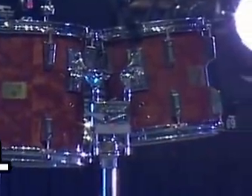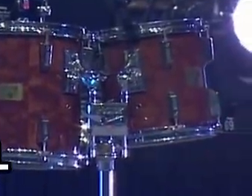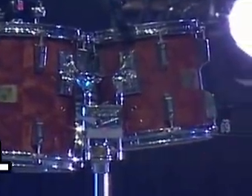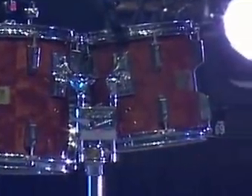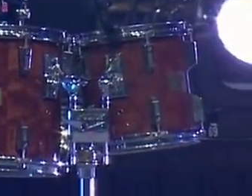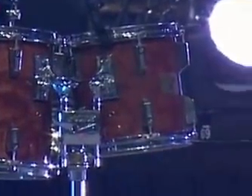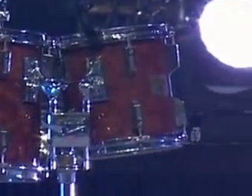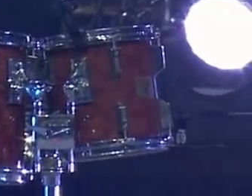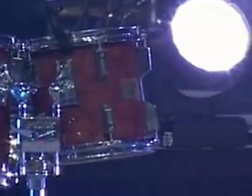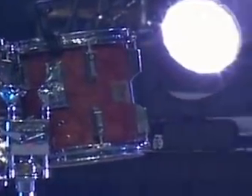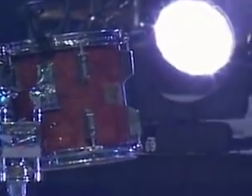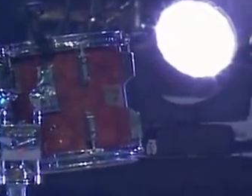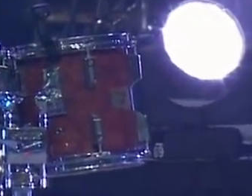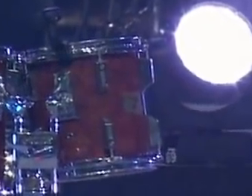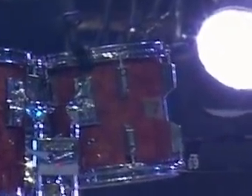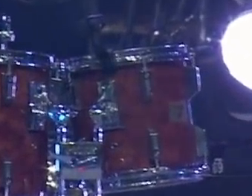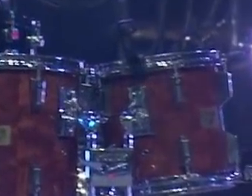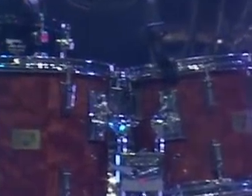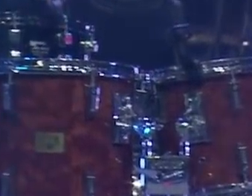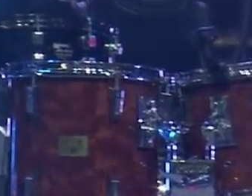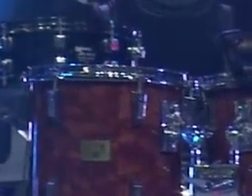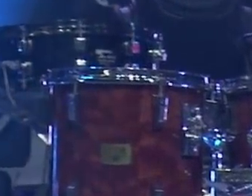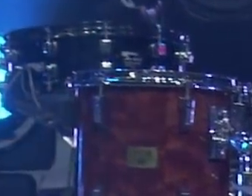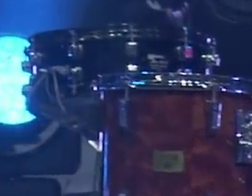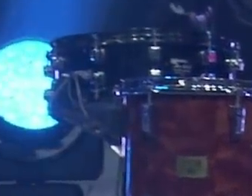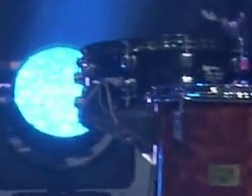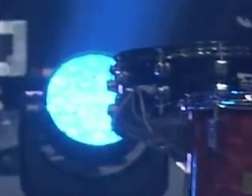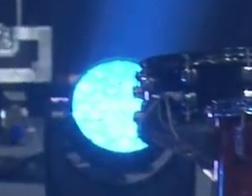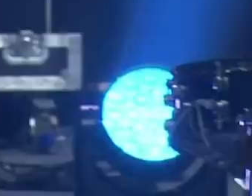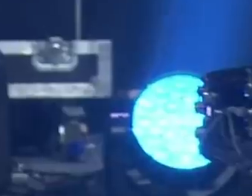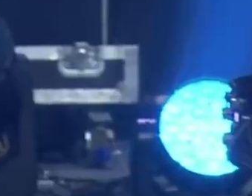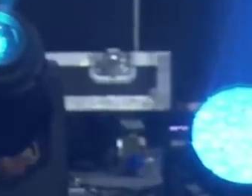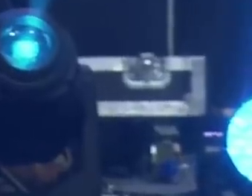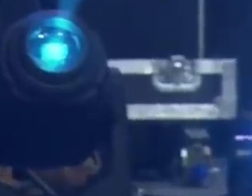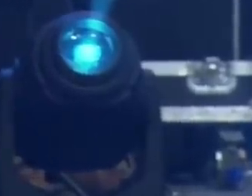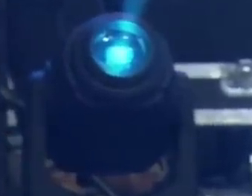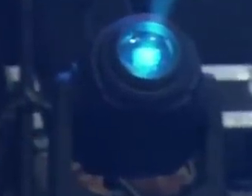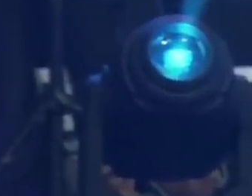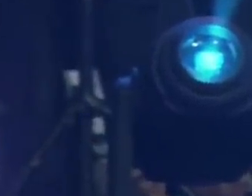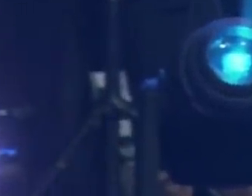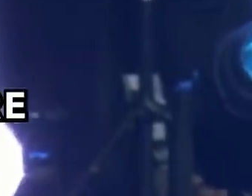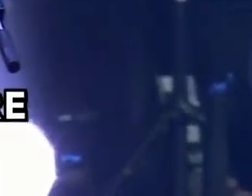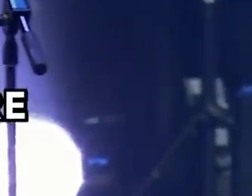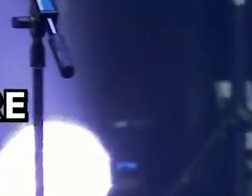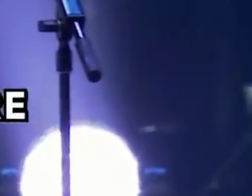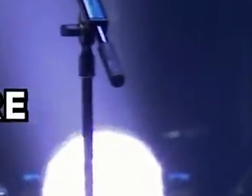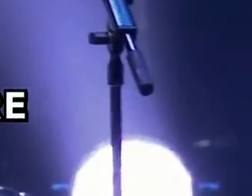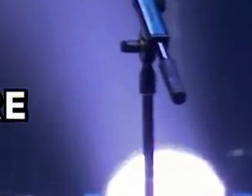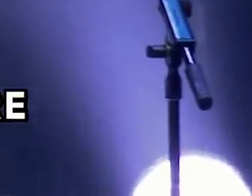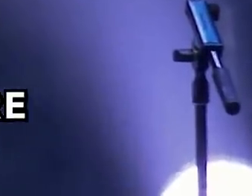oh my soul, worship his holy